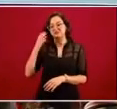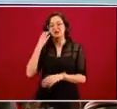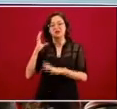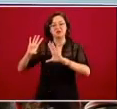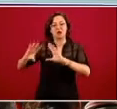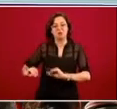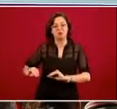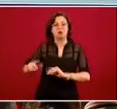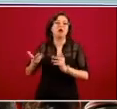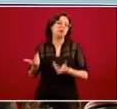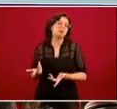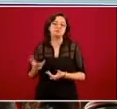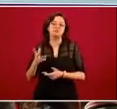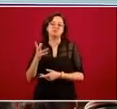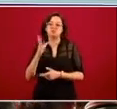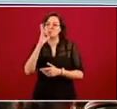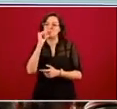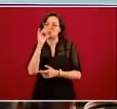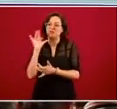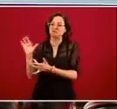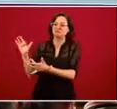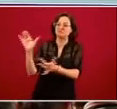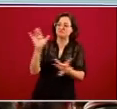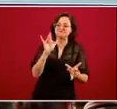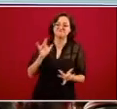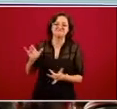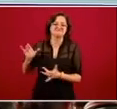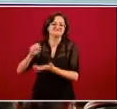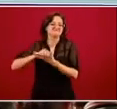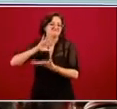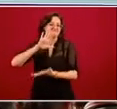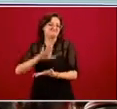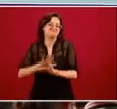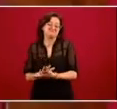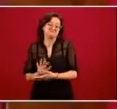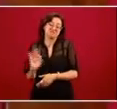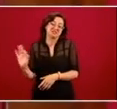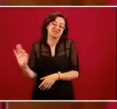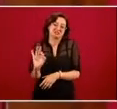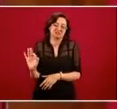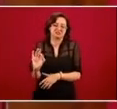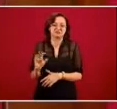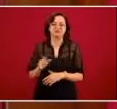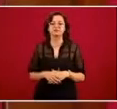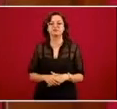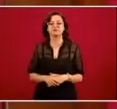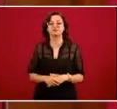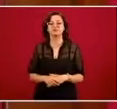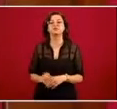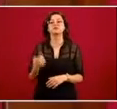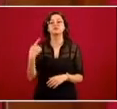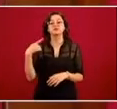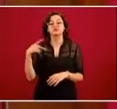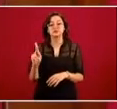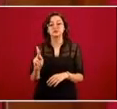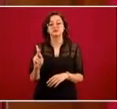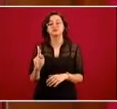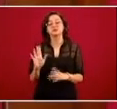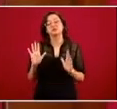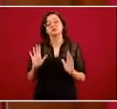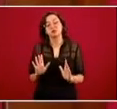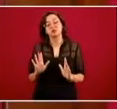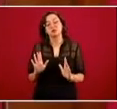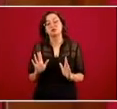long as you have your cell phone activated, or your cell phone is powered on. So that